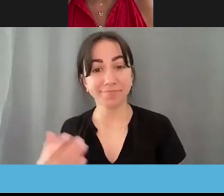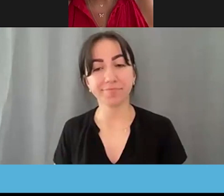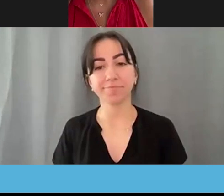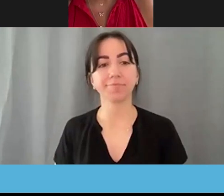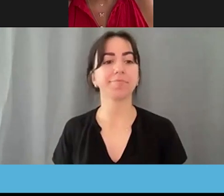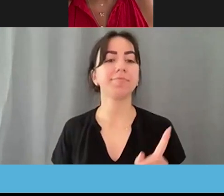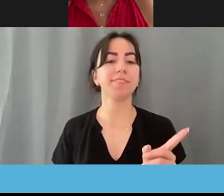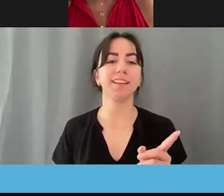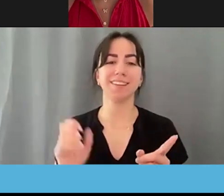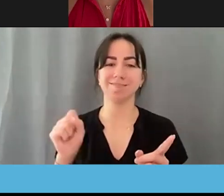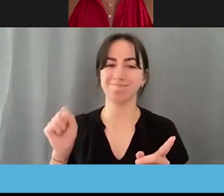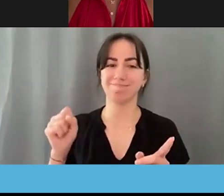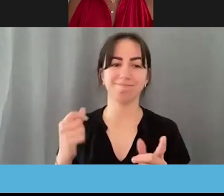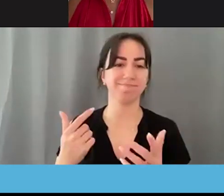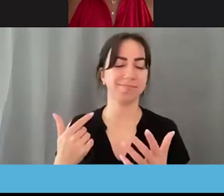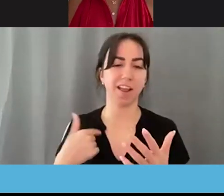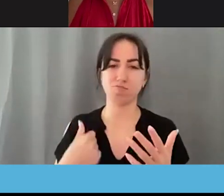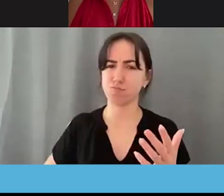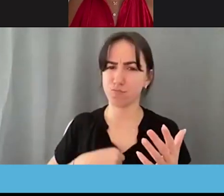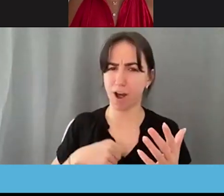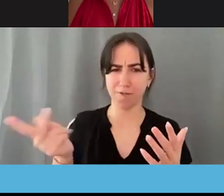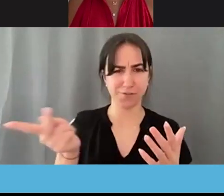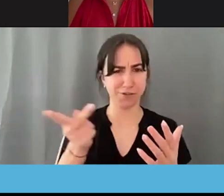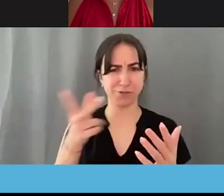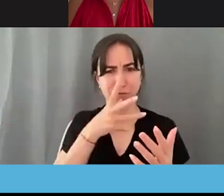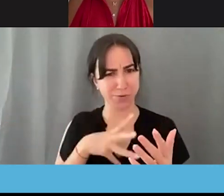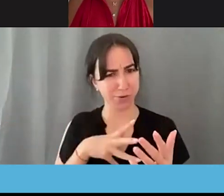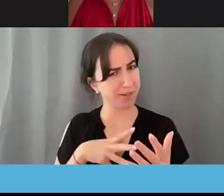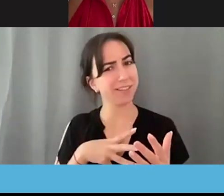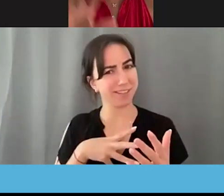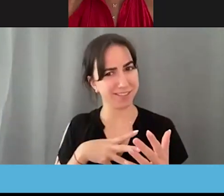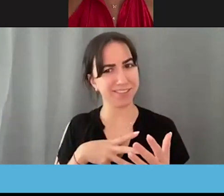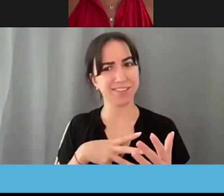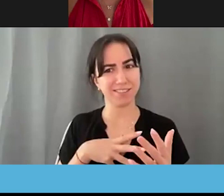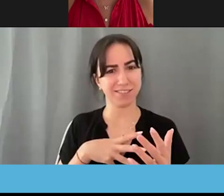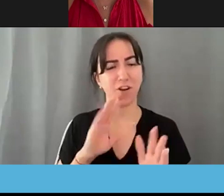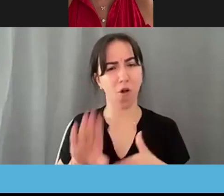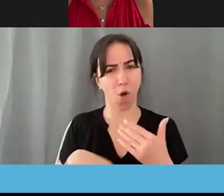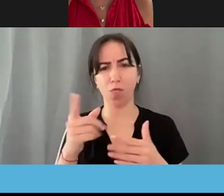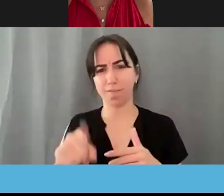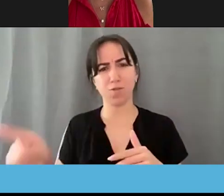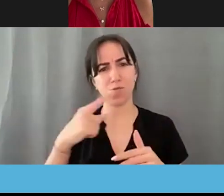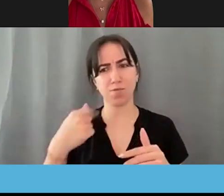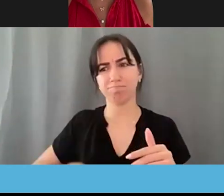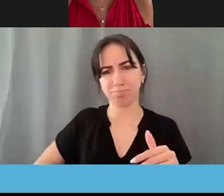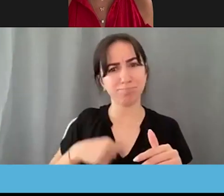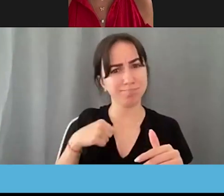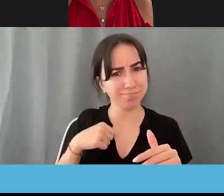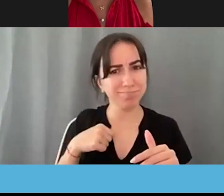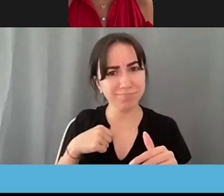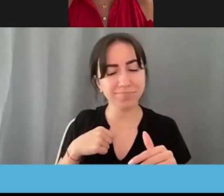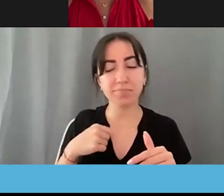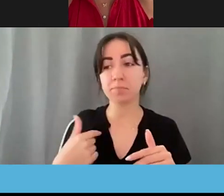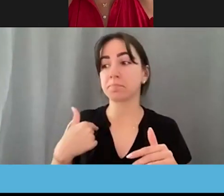Yeah, I'm so proud of both of you ladies, of all of you. When I think